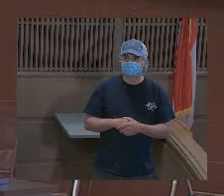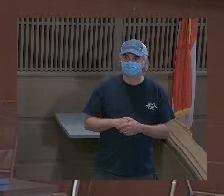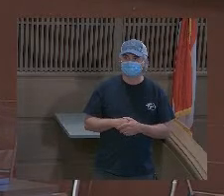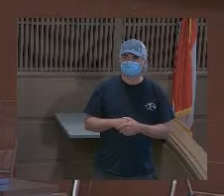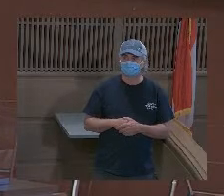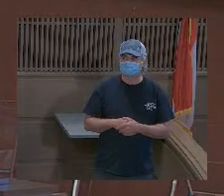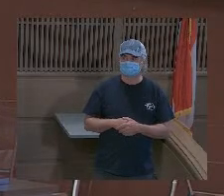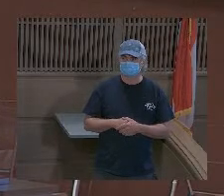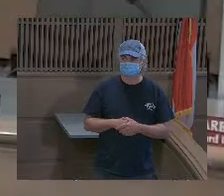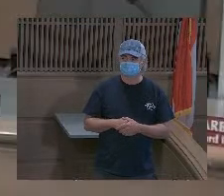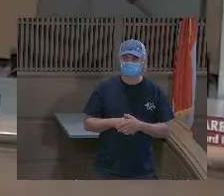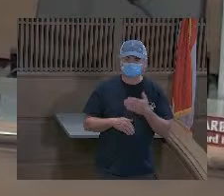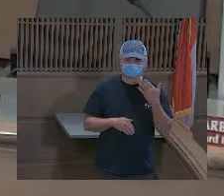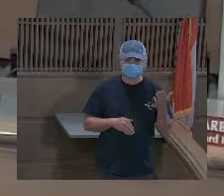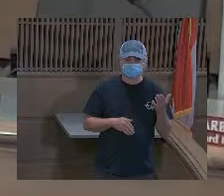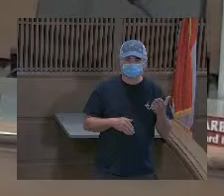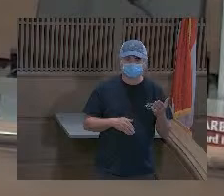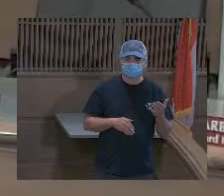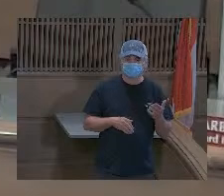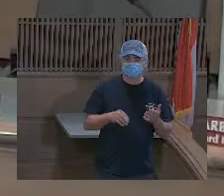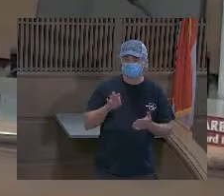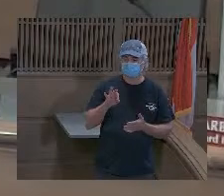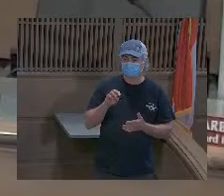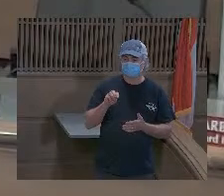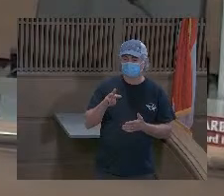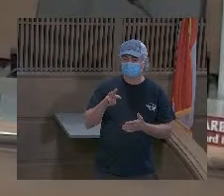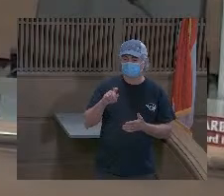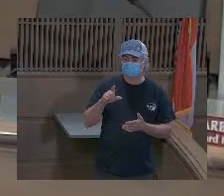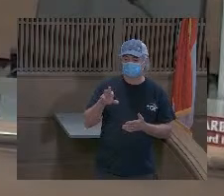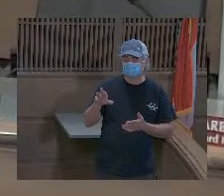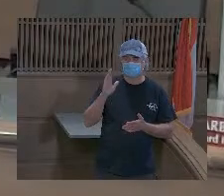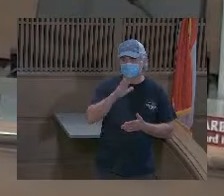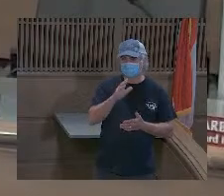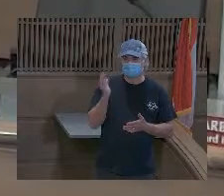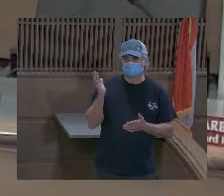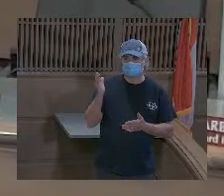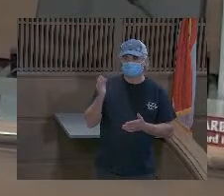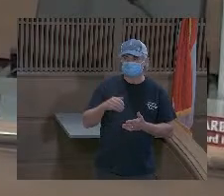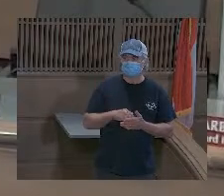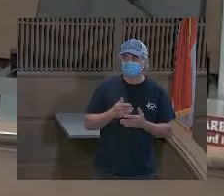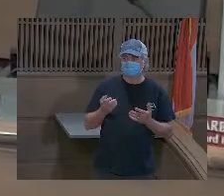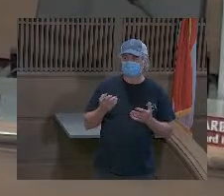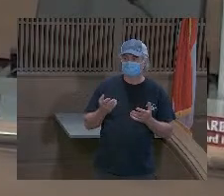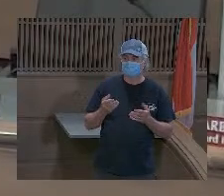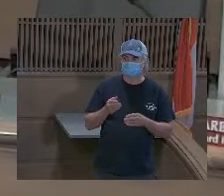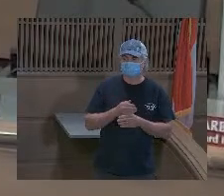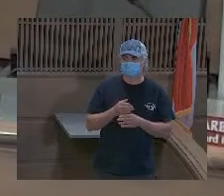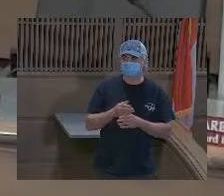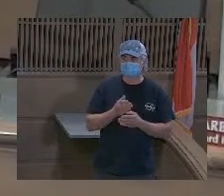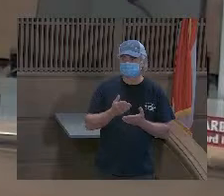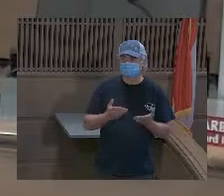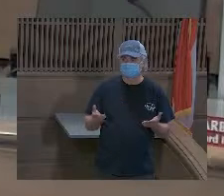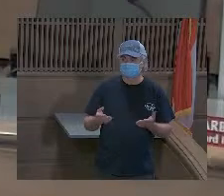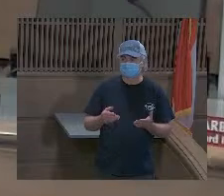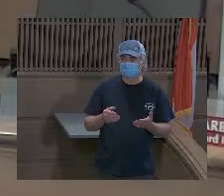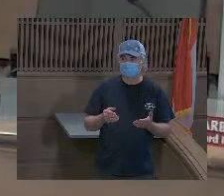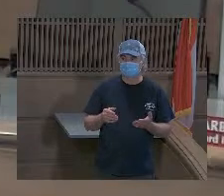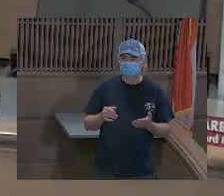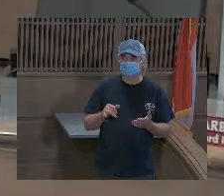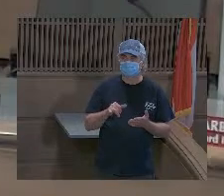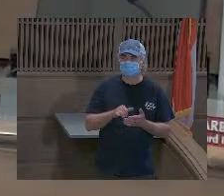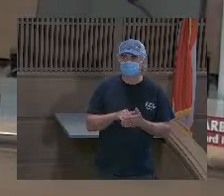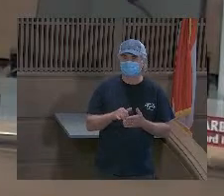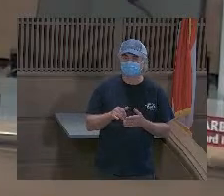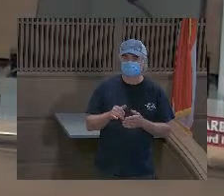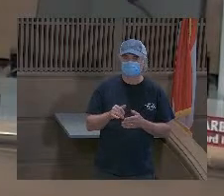Thank you, Mr. Coroner, for your remarks today. I want to share something that's been shared with me, and I